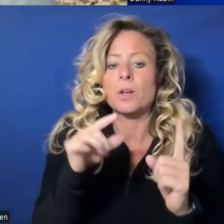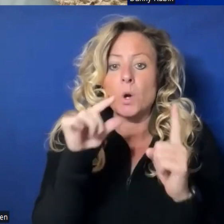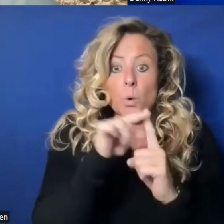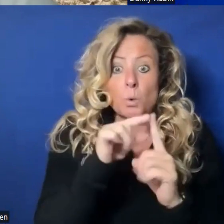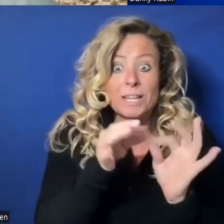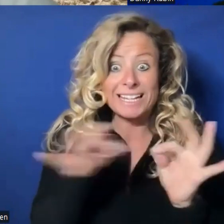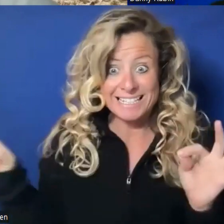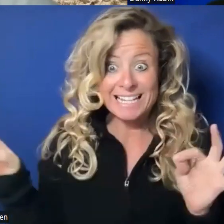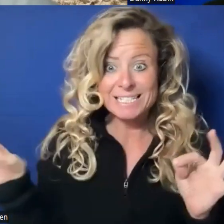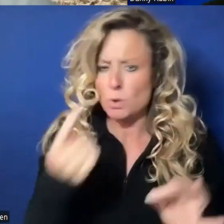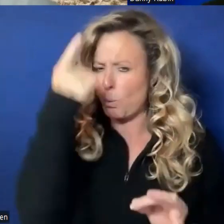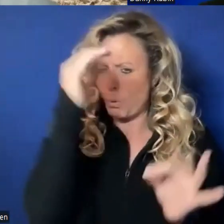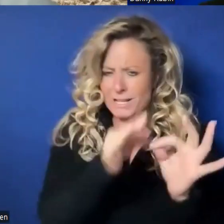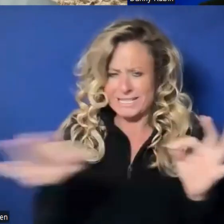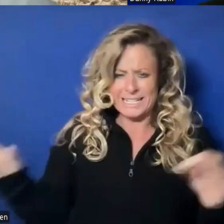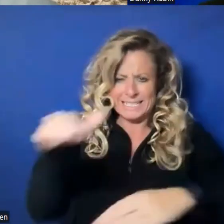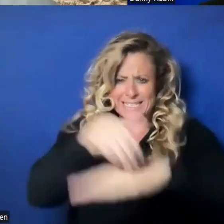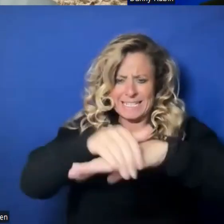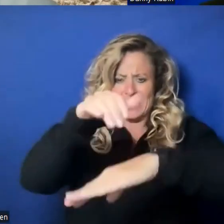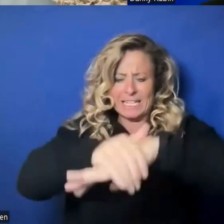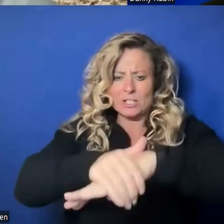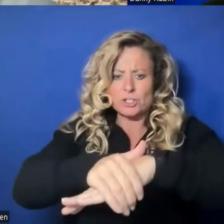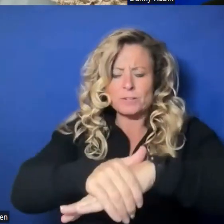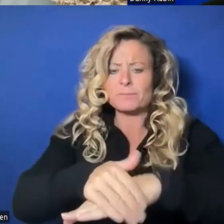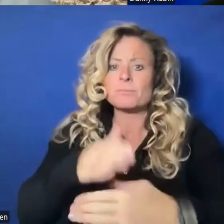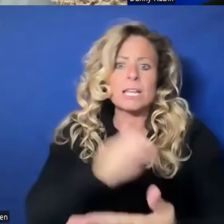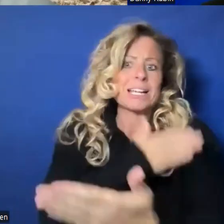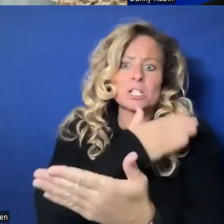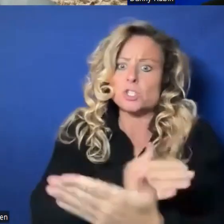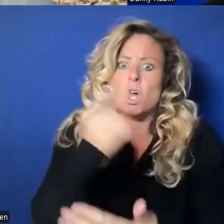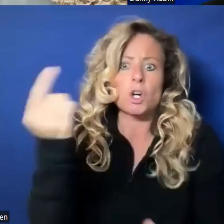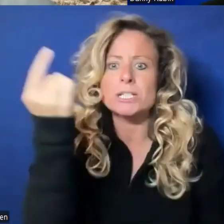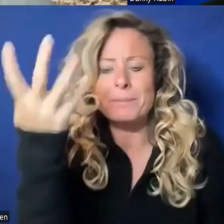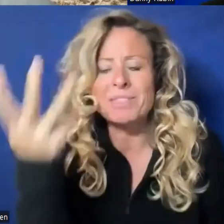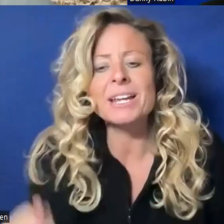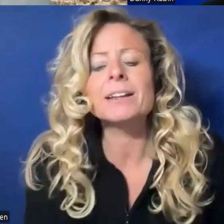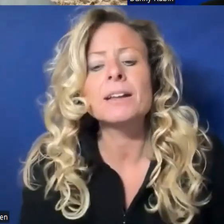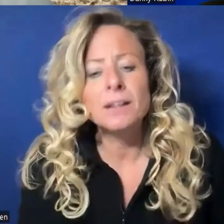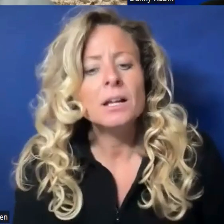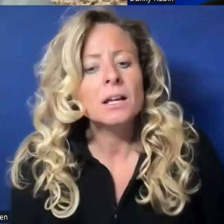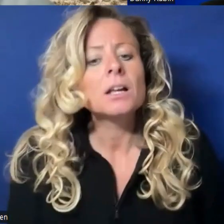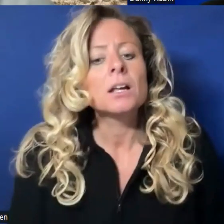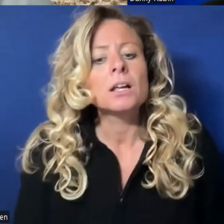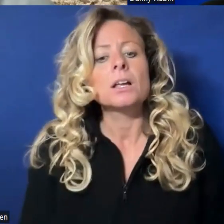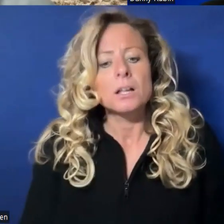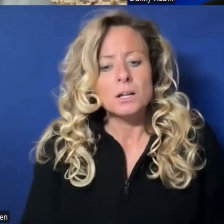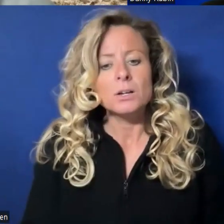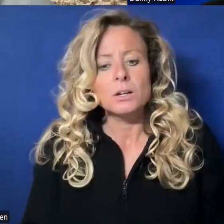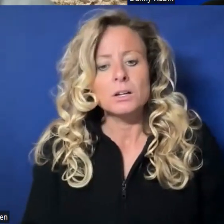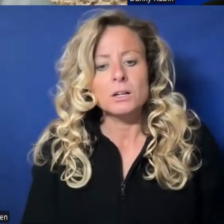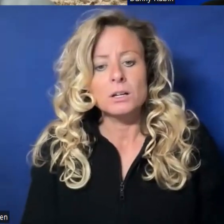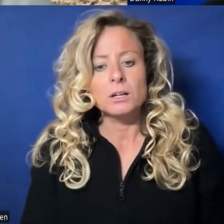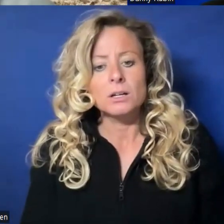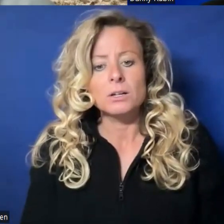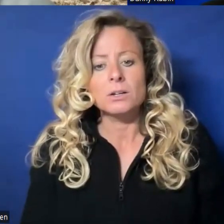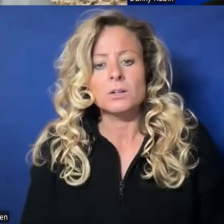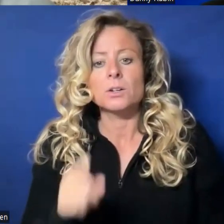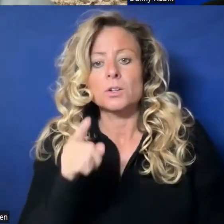sentence, one sentence in English from some song or something, and you